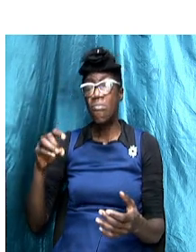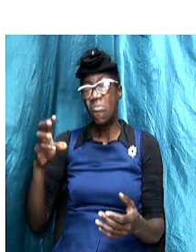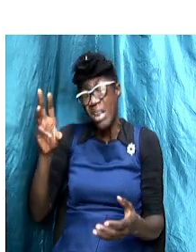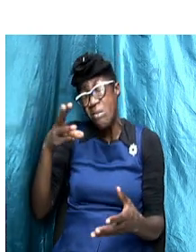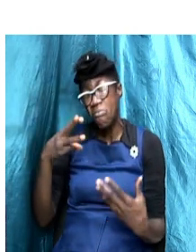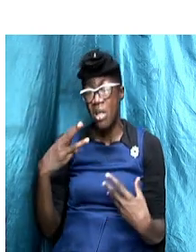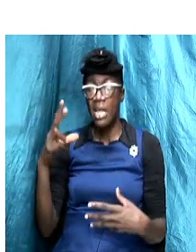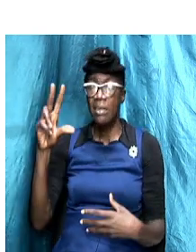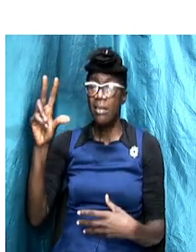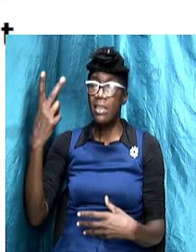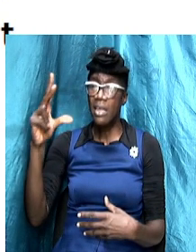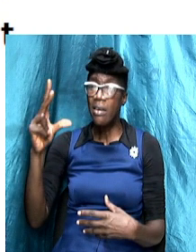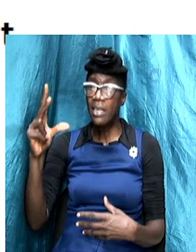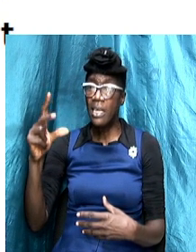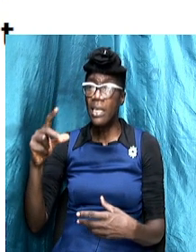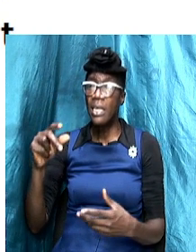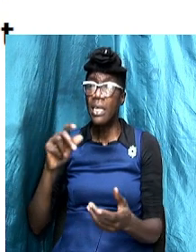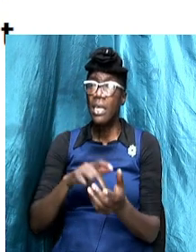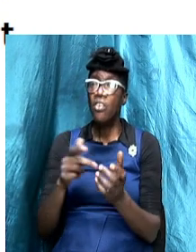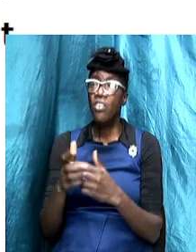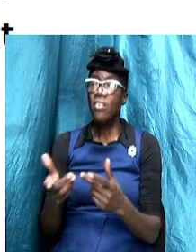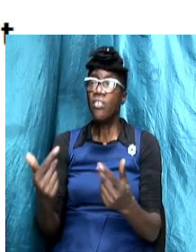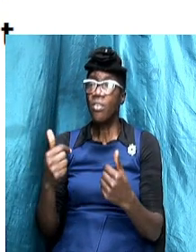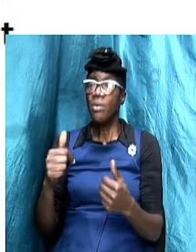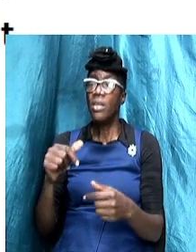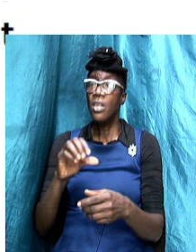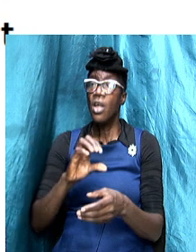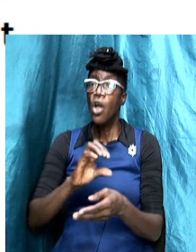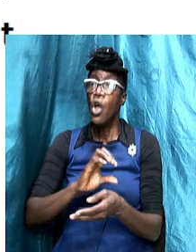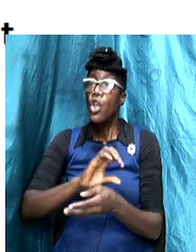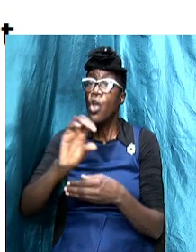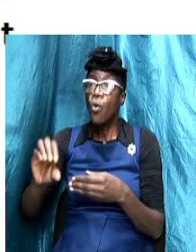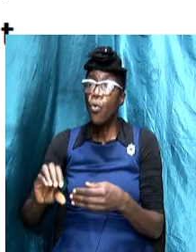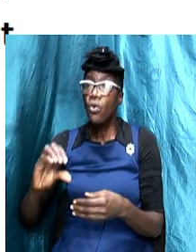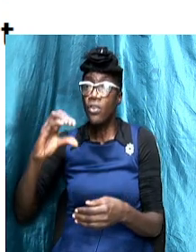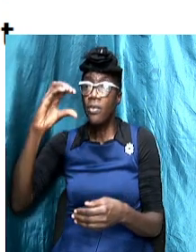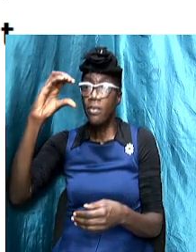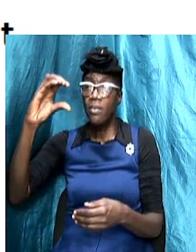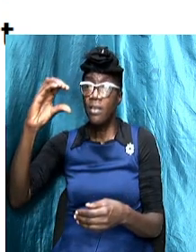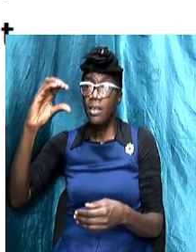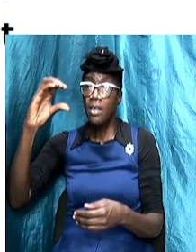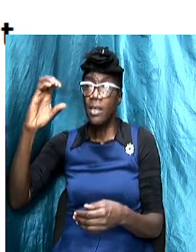the coast of Caesarea Philippi, his disciples